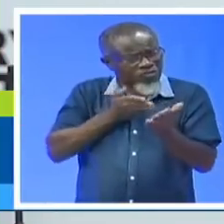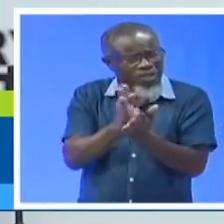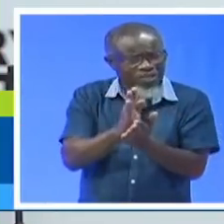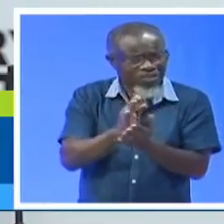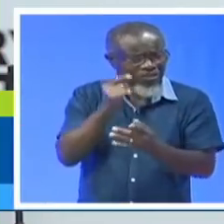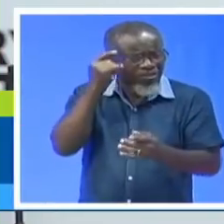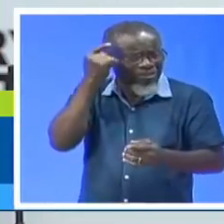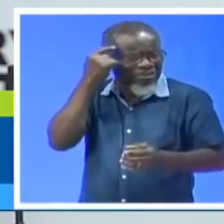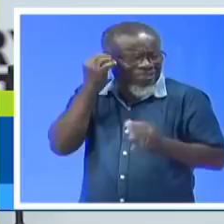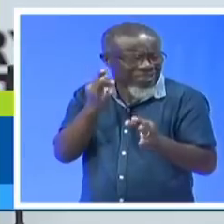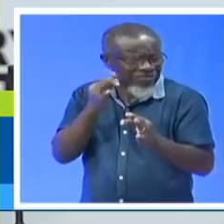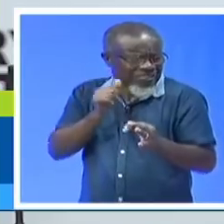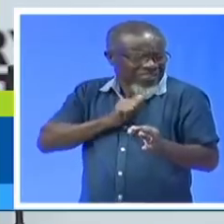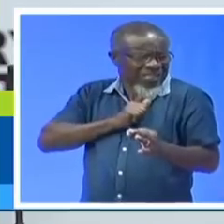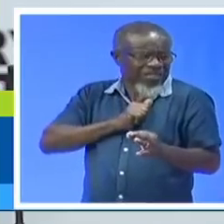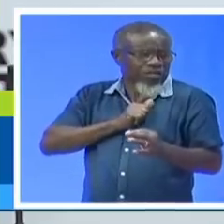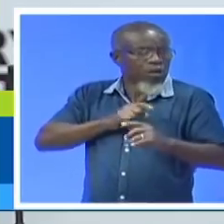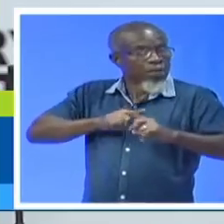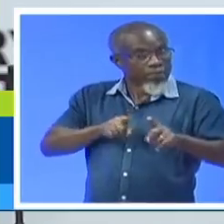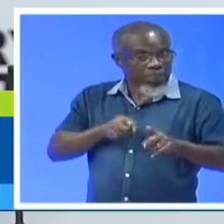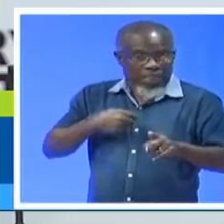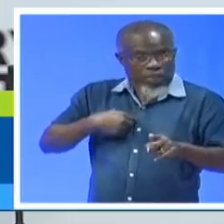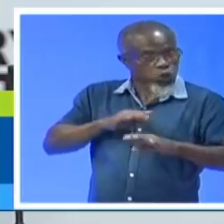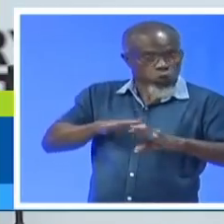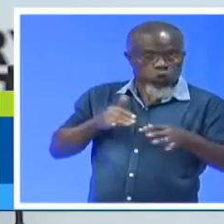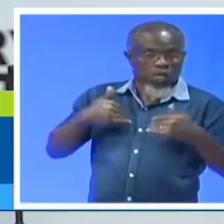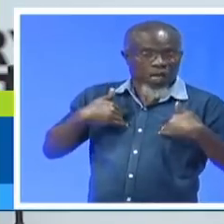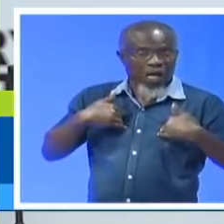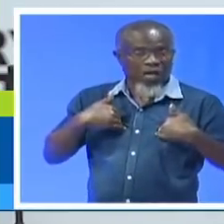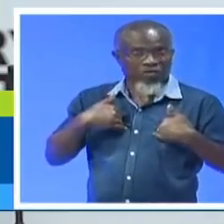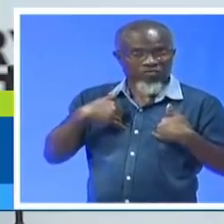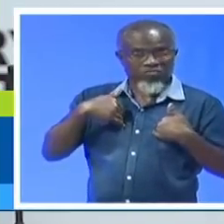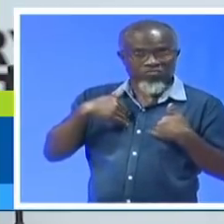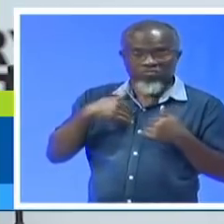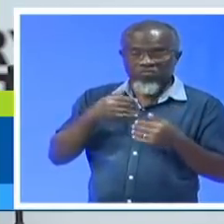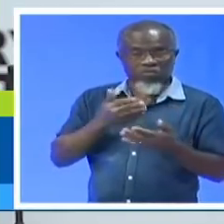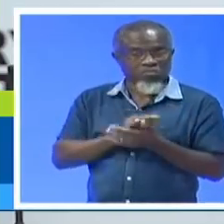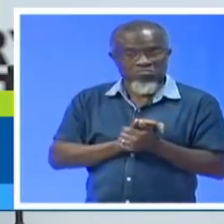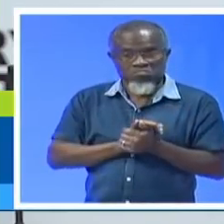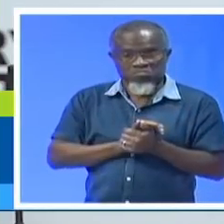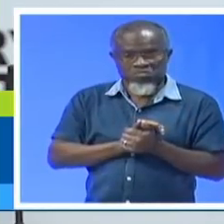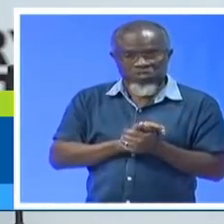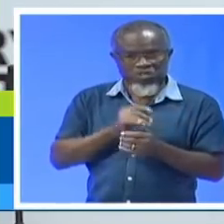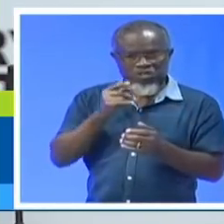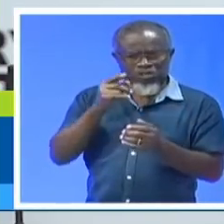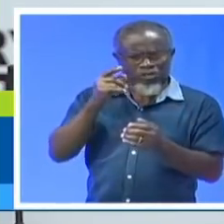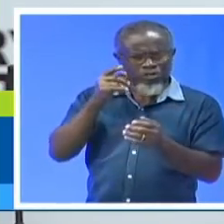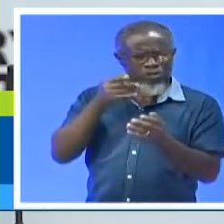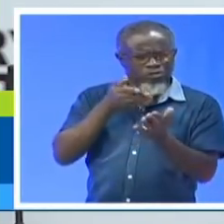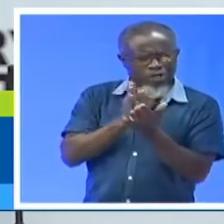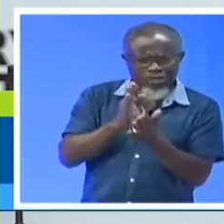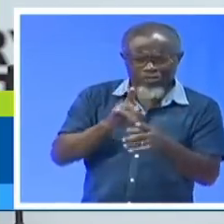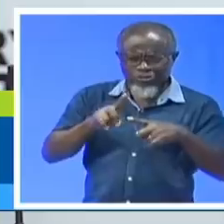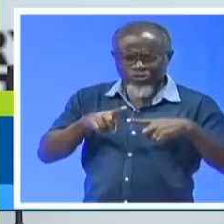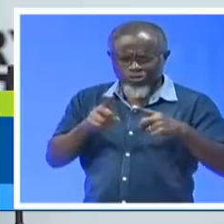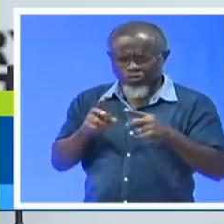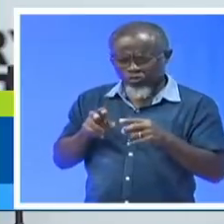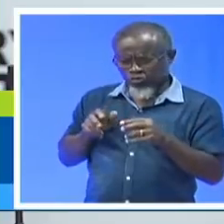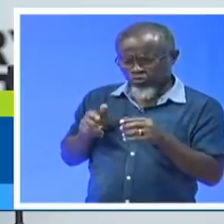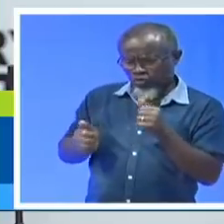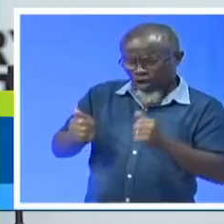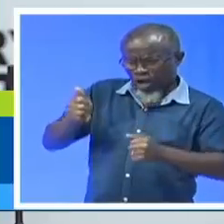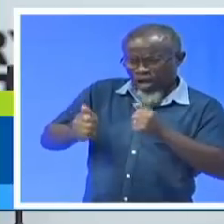I don't have the choice to drive down south on the northbound lane of the Uriah Butler Highway and kill